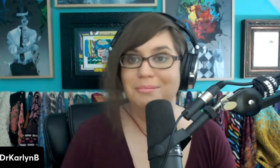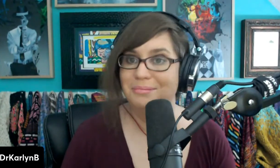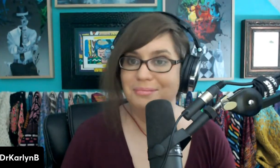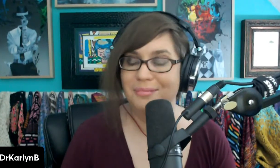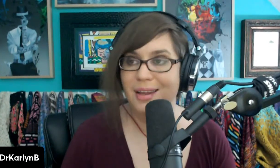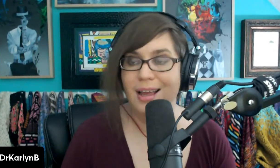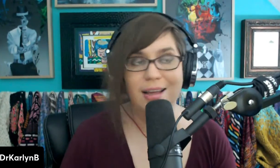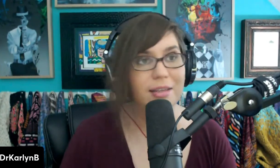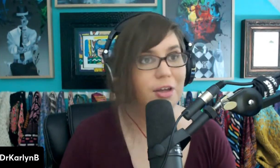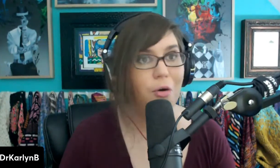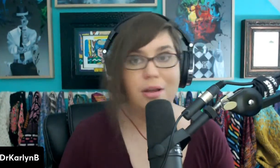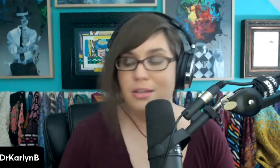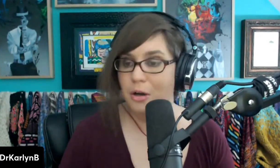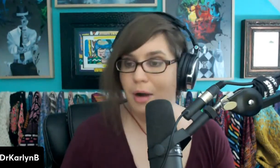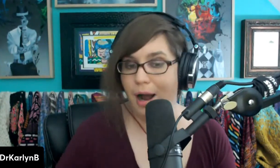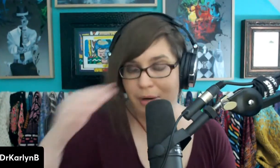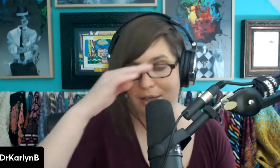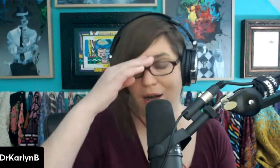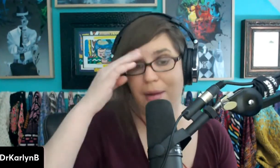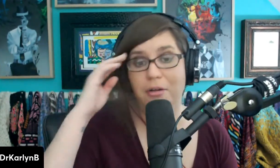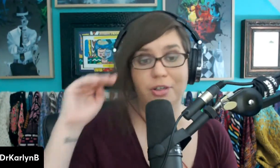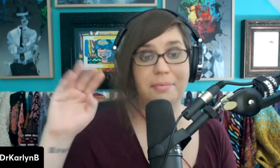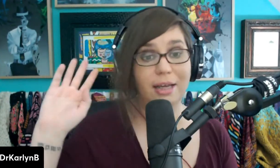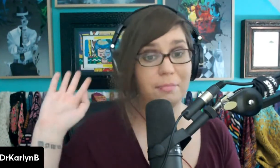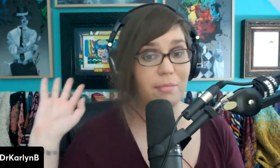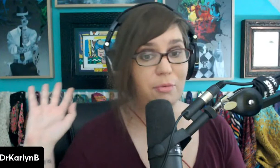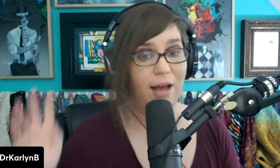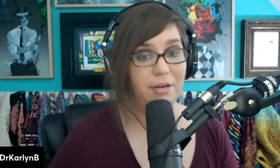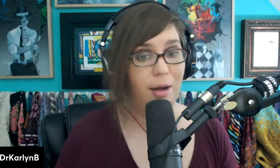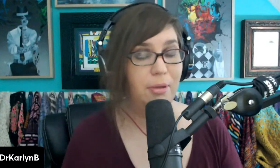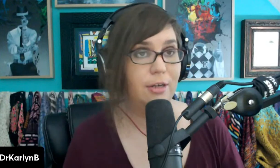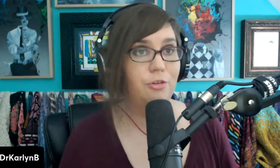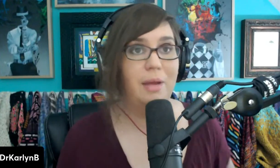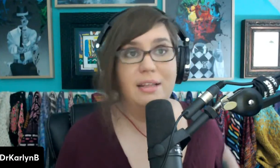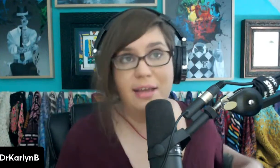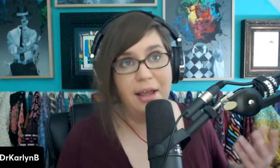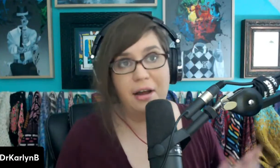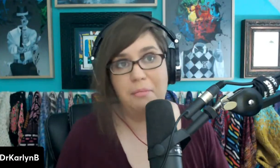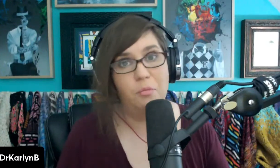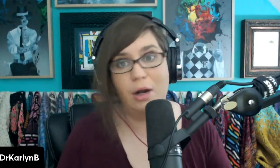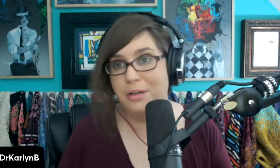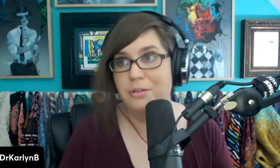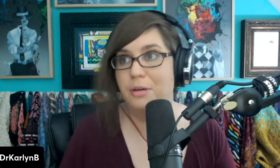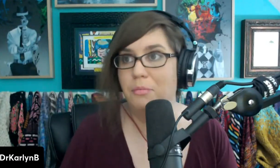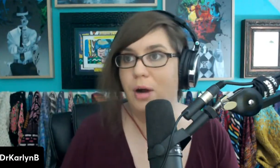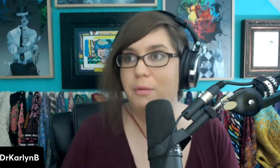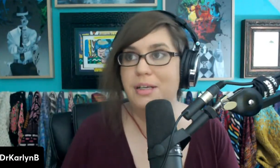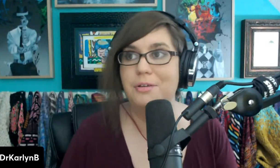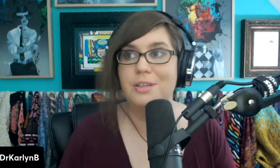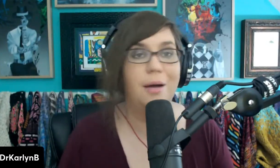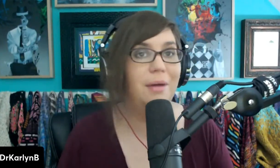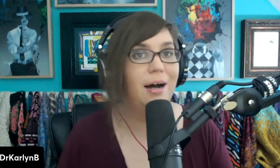start. So I want to talk about, just because maybe we have a couple extra minutes. Hang on. Why don't we do